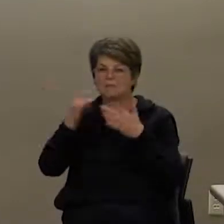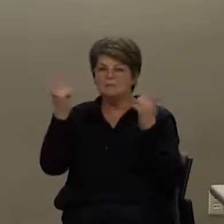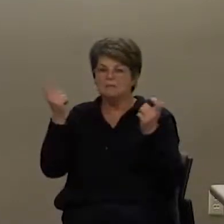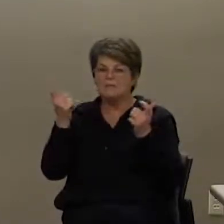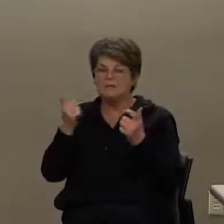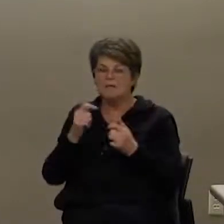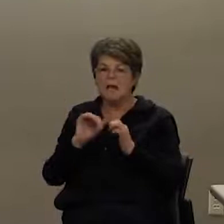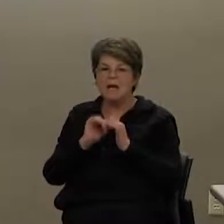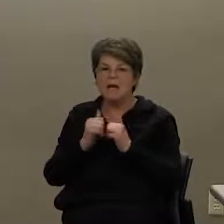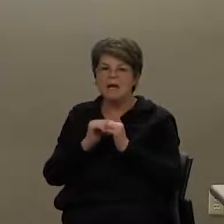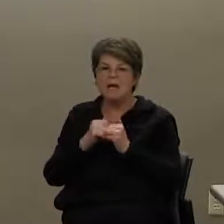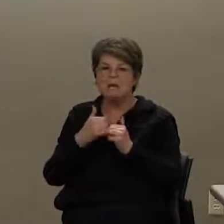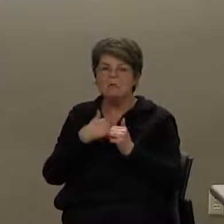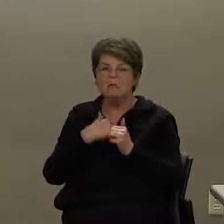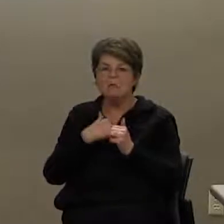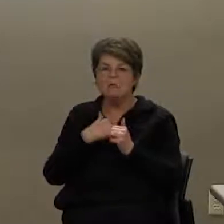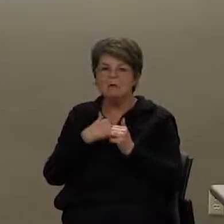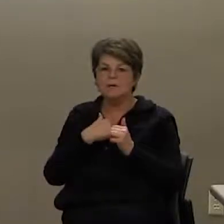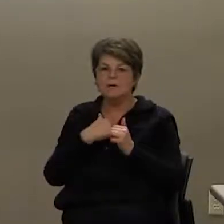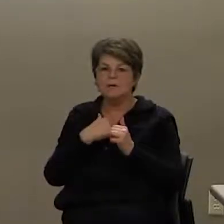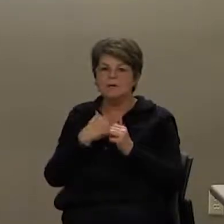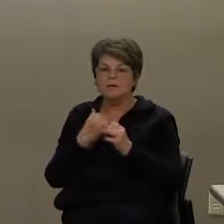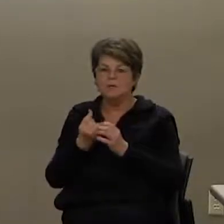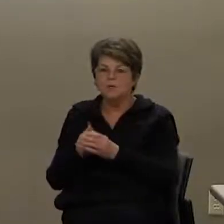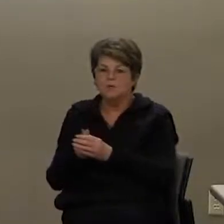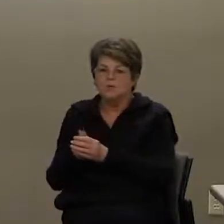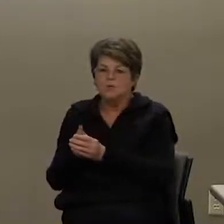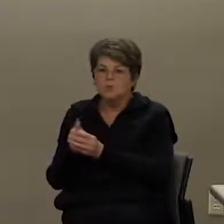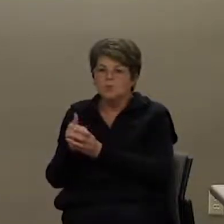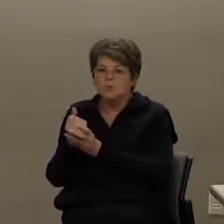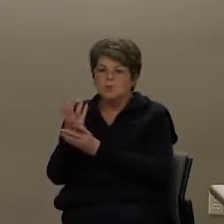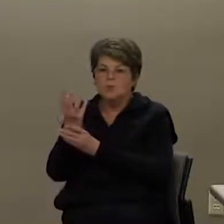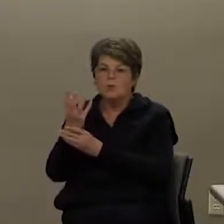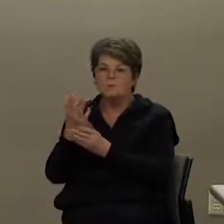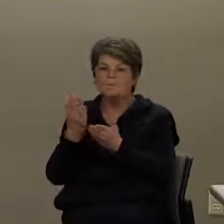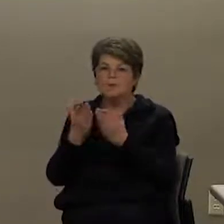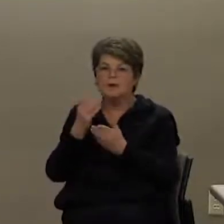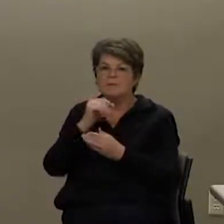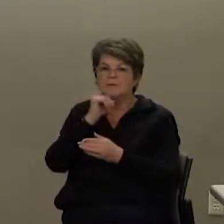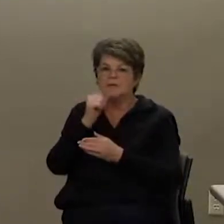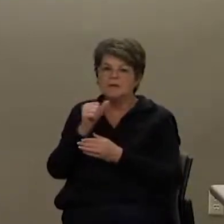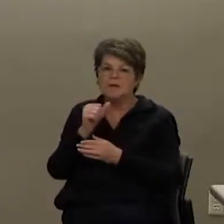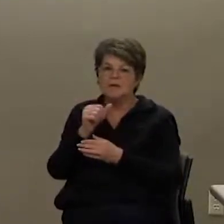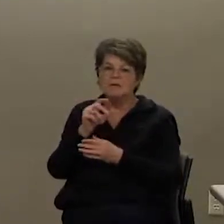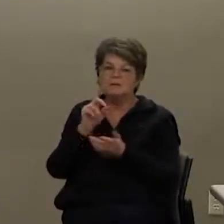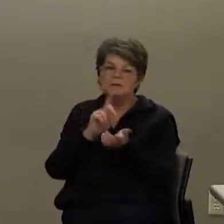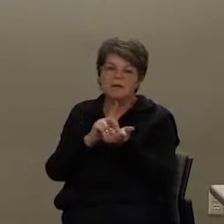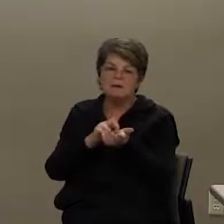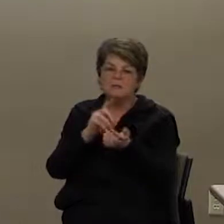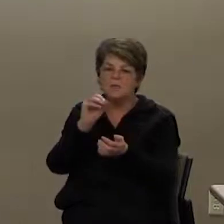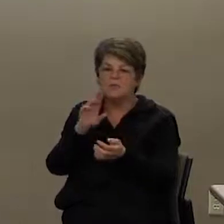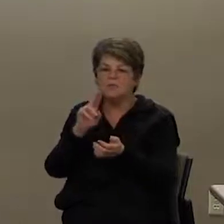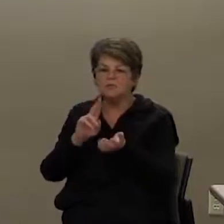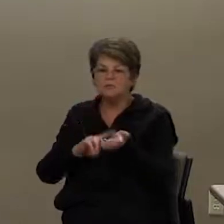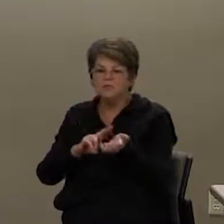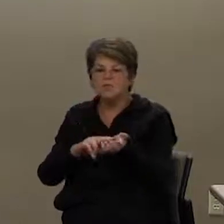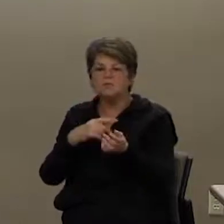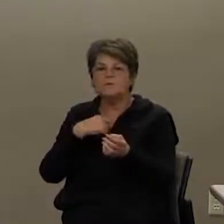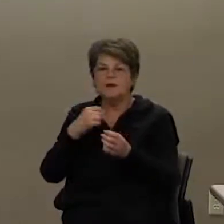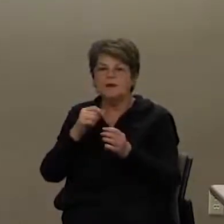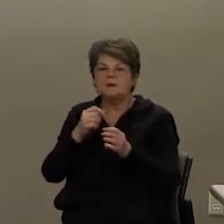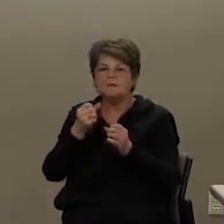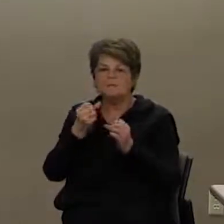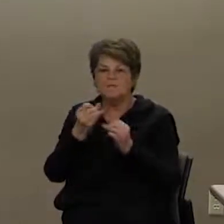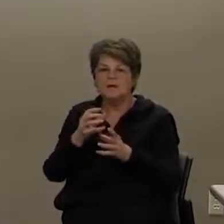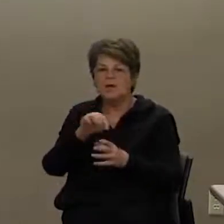is how do we parlay that into growth? Maybe not necessarily more docs and nurses per se, but there are a vast number of other